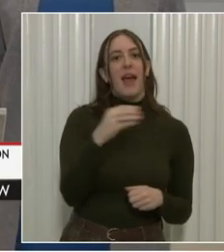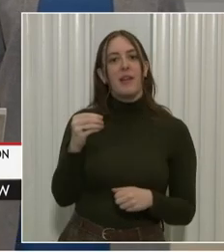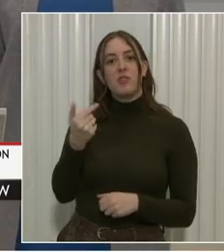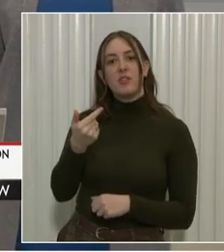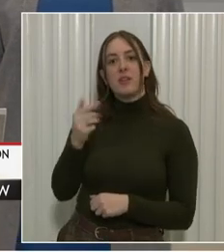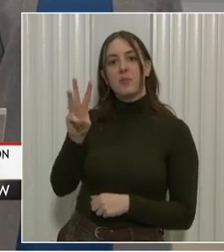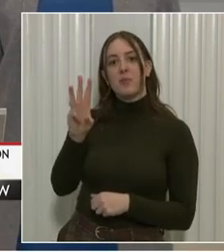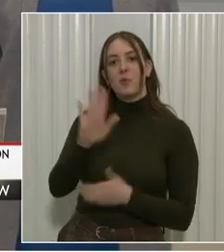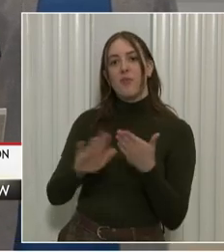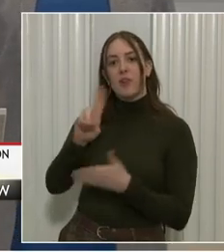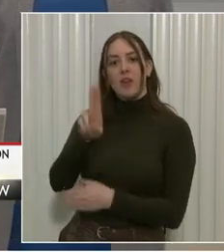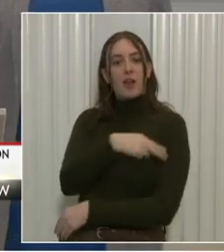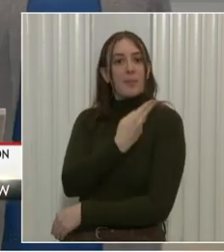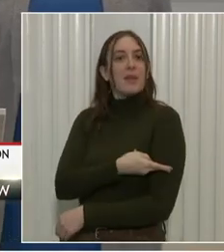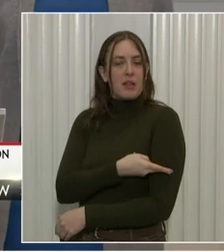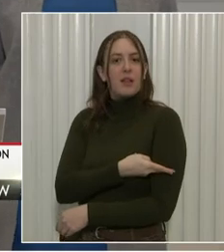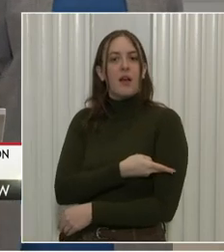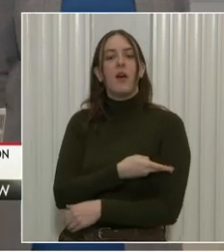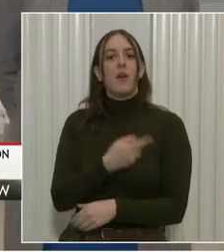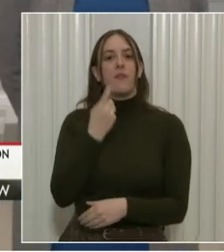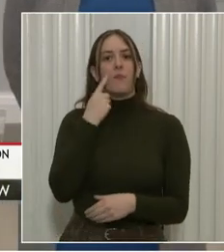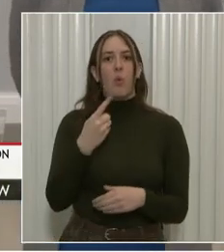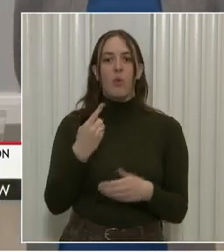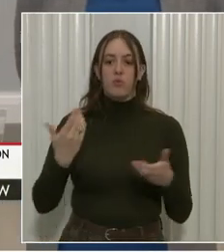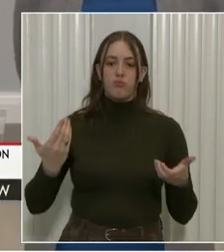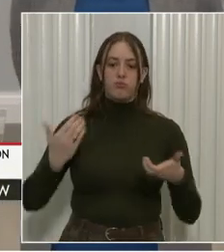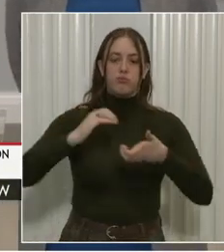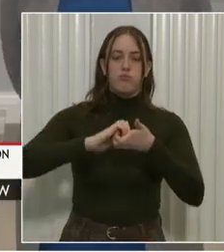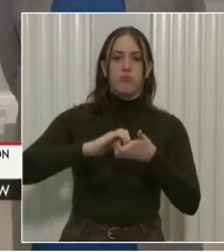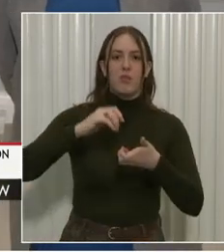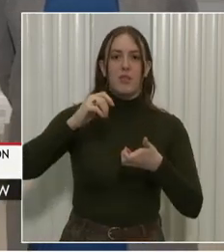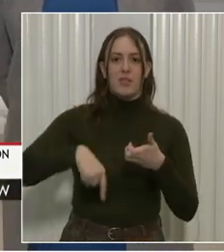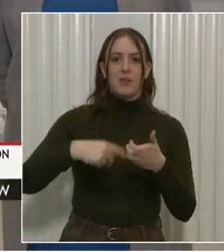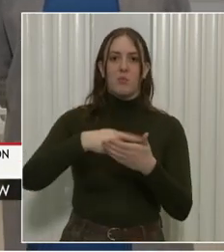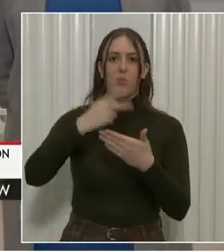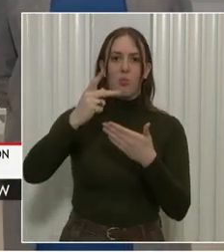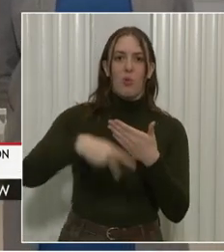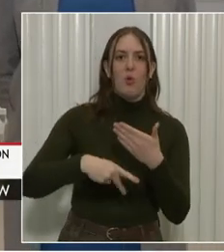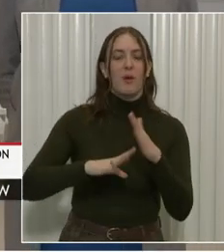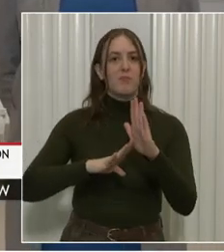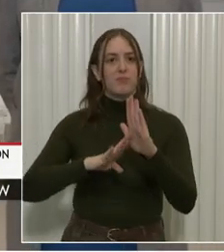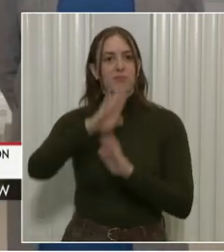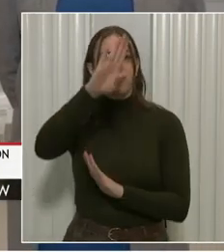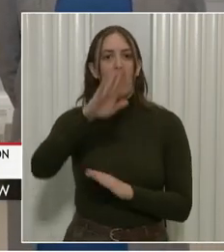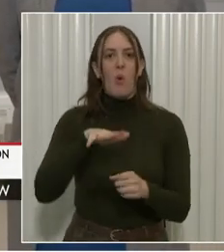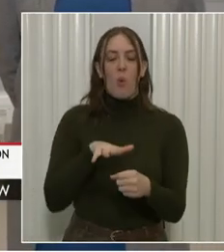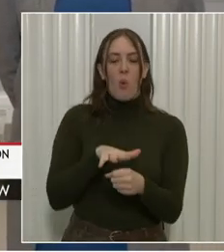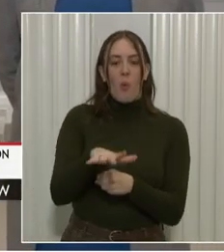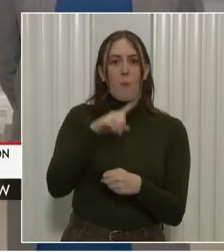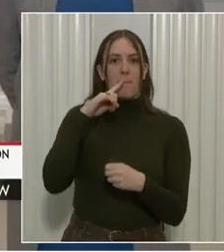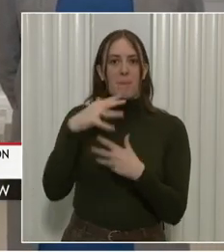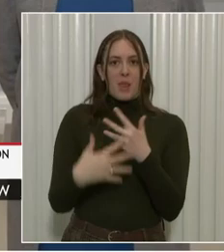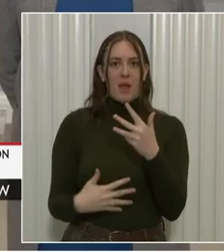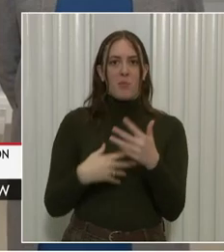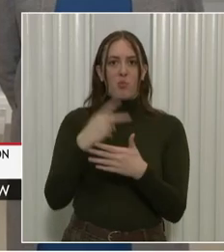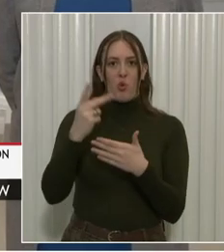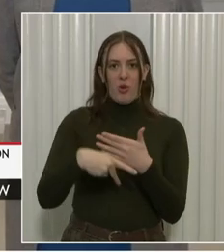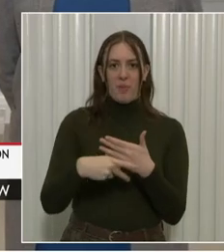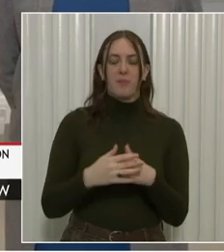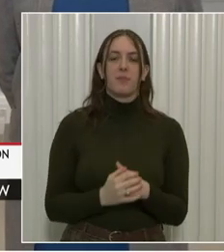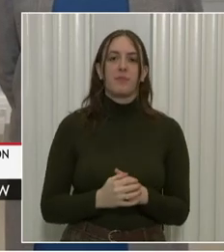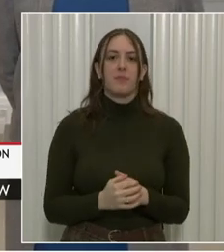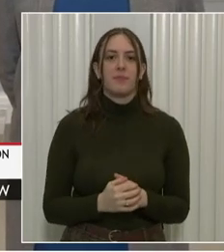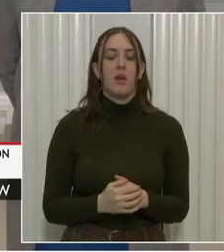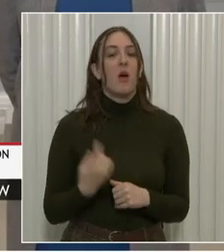Hospital in the development of DC Fire EMS's low-titer whole blood program protocol. We believe that